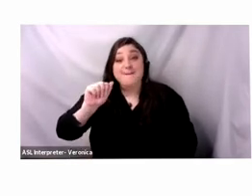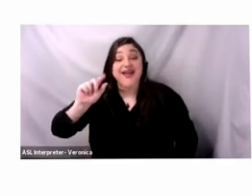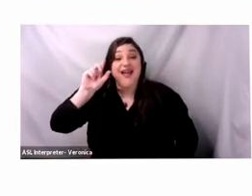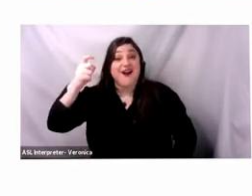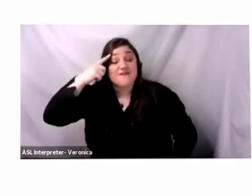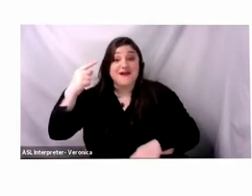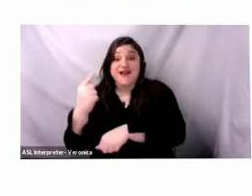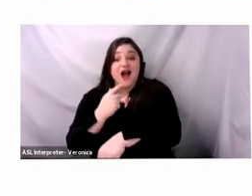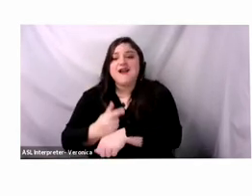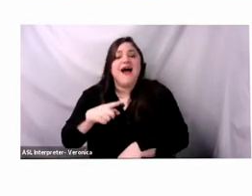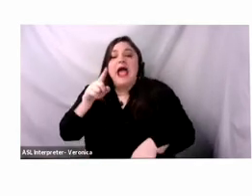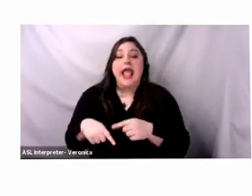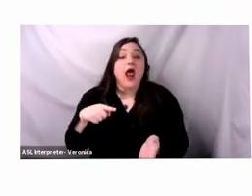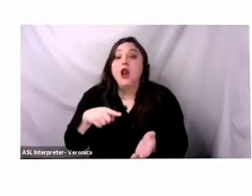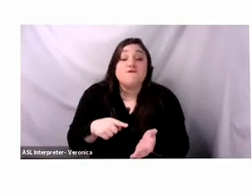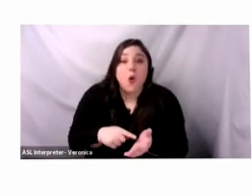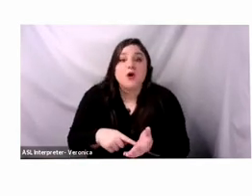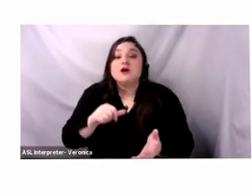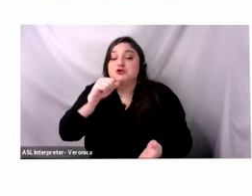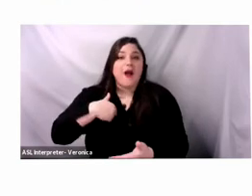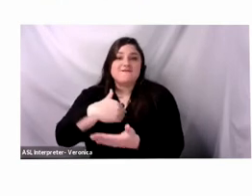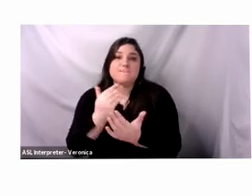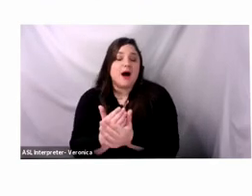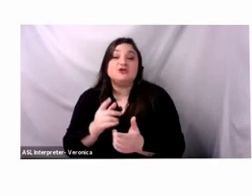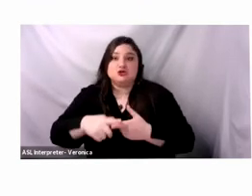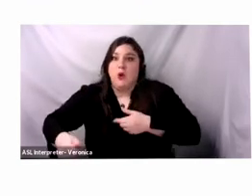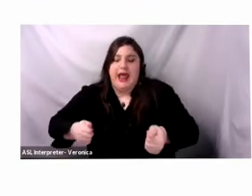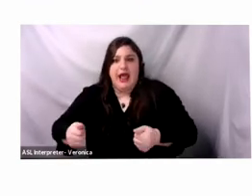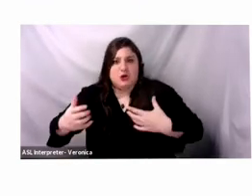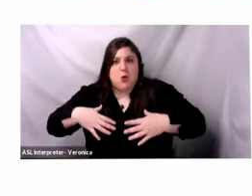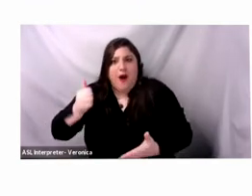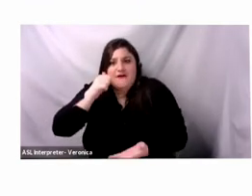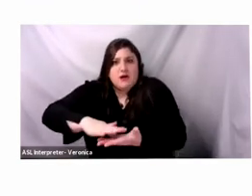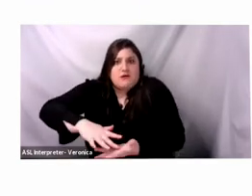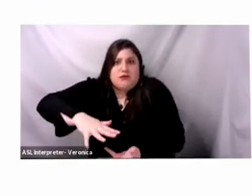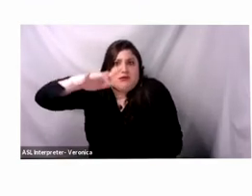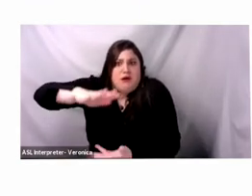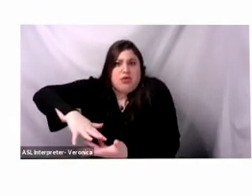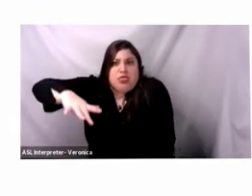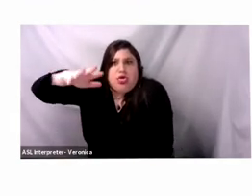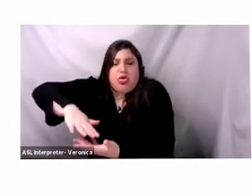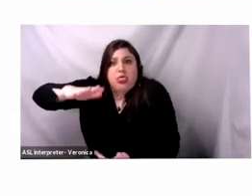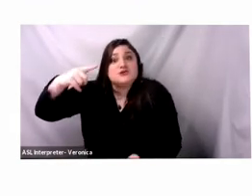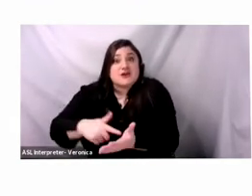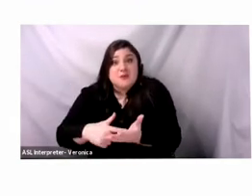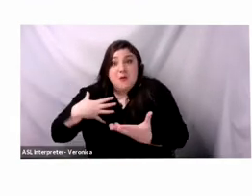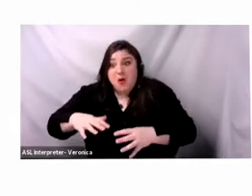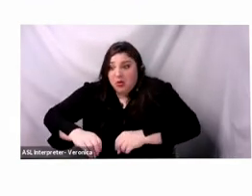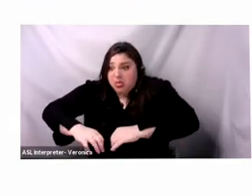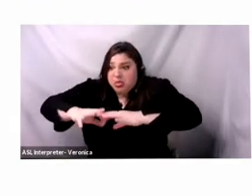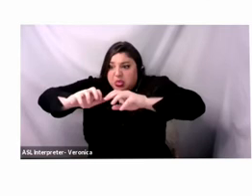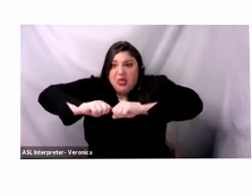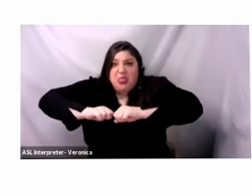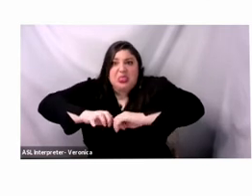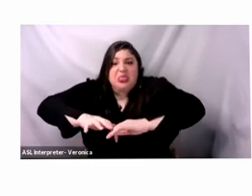to transport all of the clothing waste that is generated each day. Some of this waste will be swept into the open gutter system, where it absorbs all